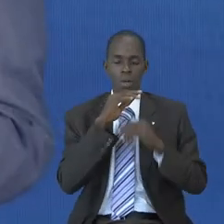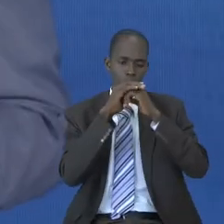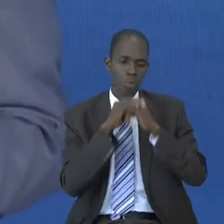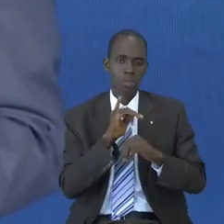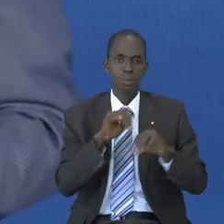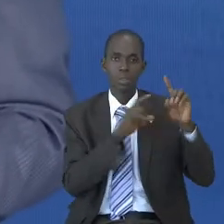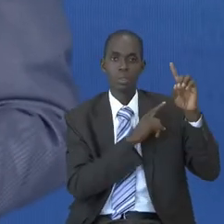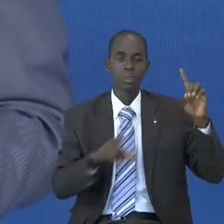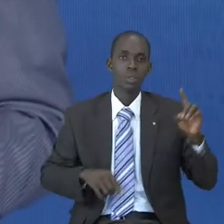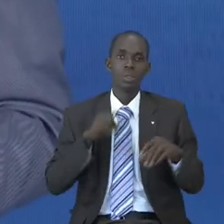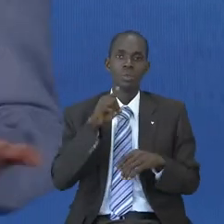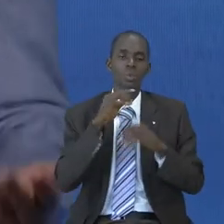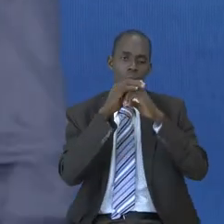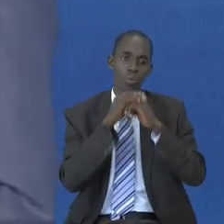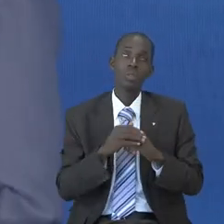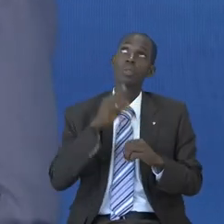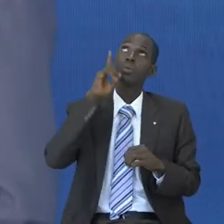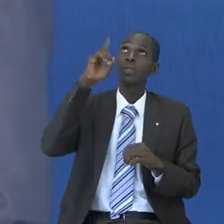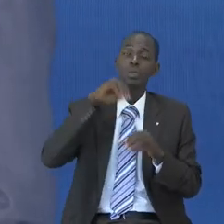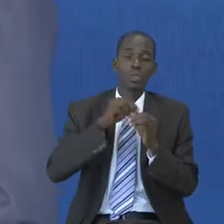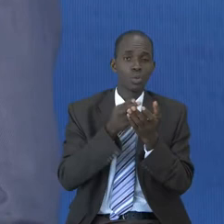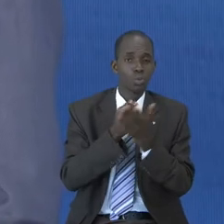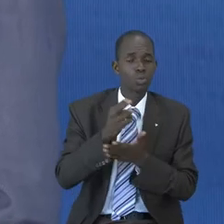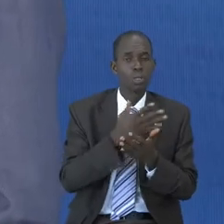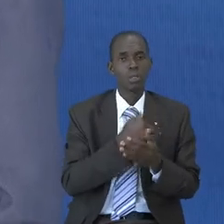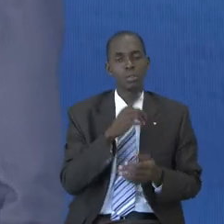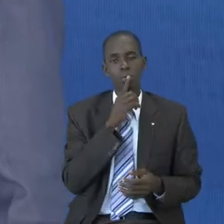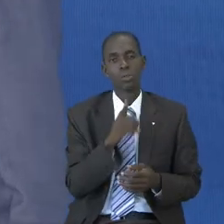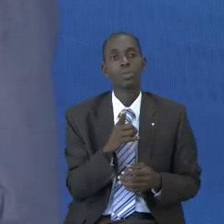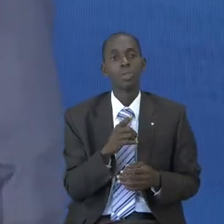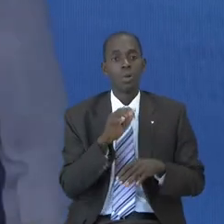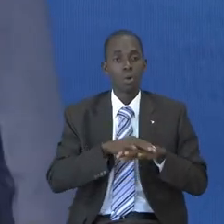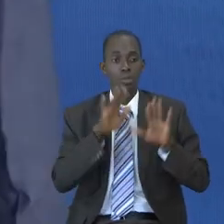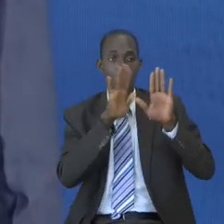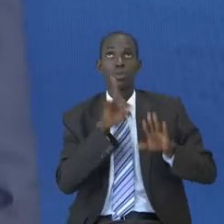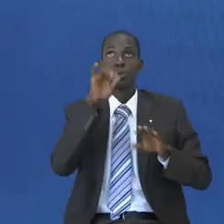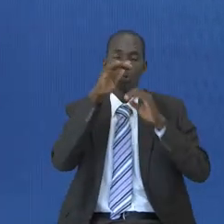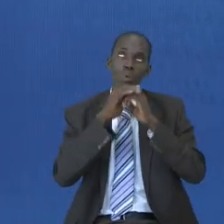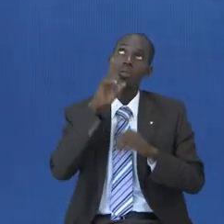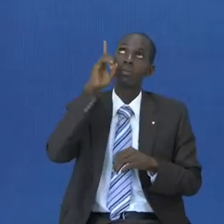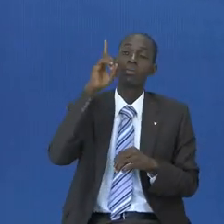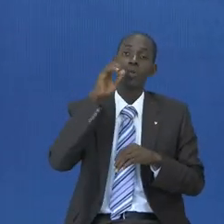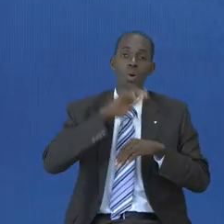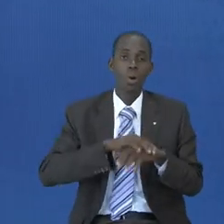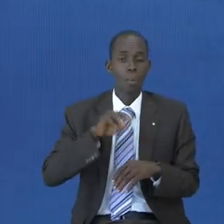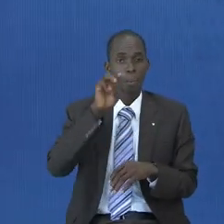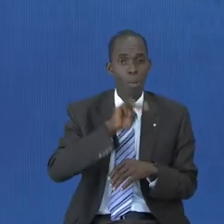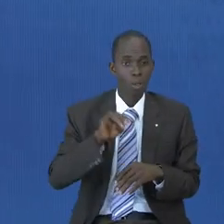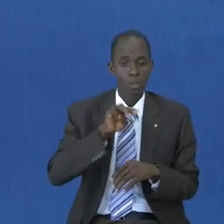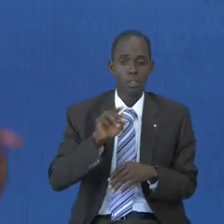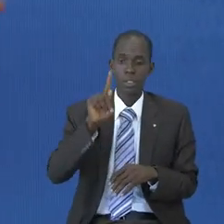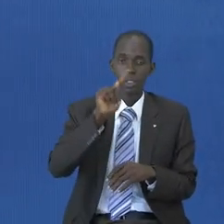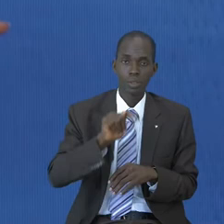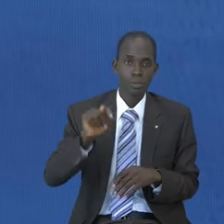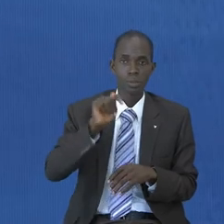you worship him in truth and in truth. On Sunday, you worship him. On Monday,